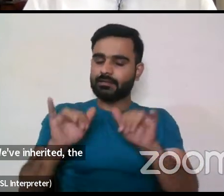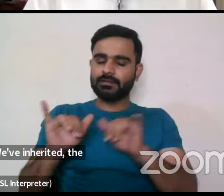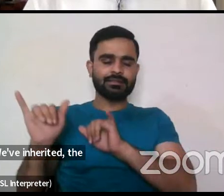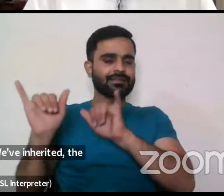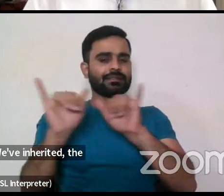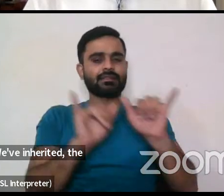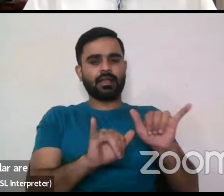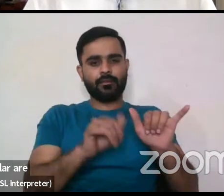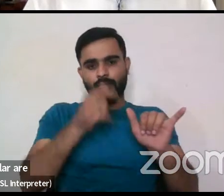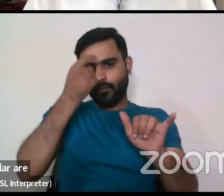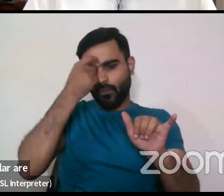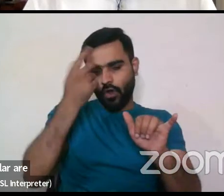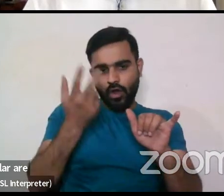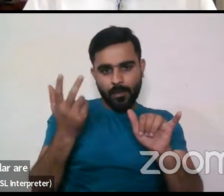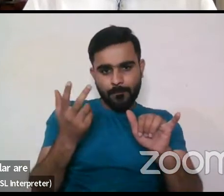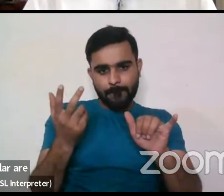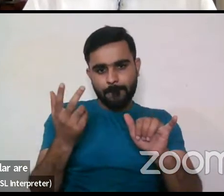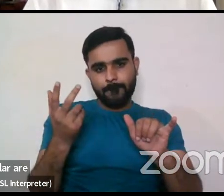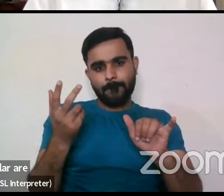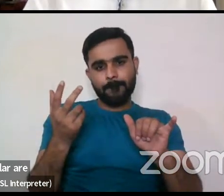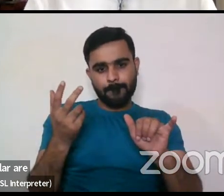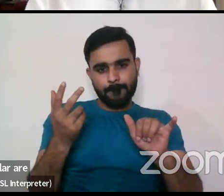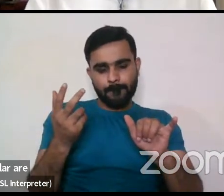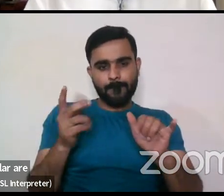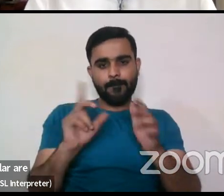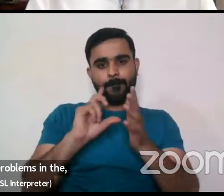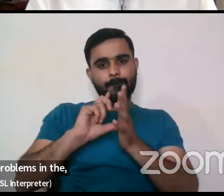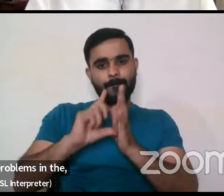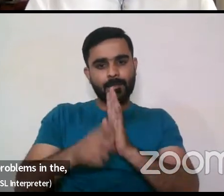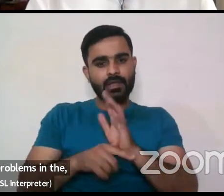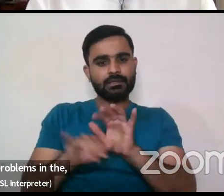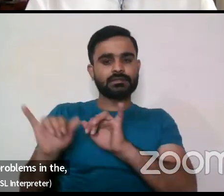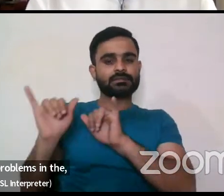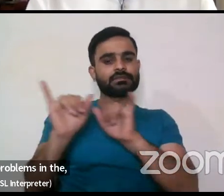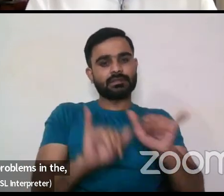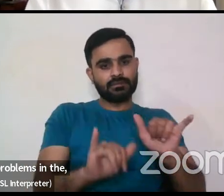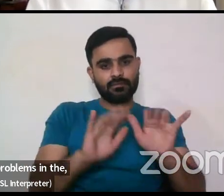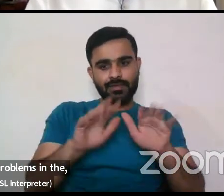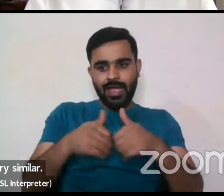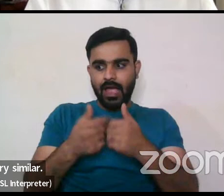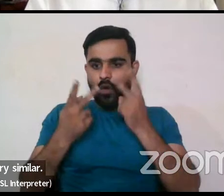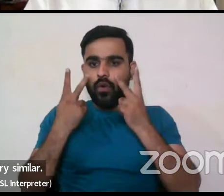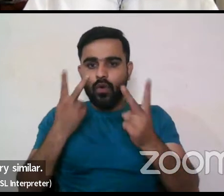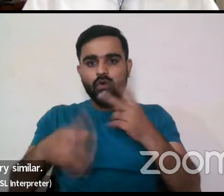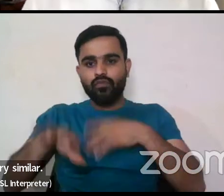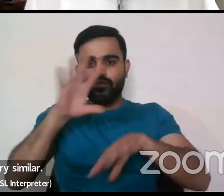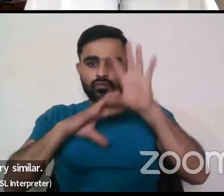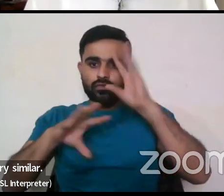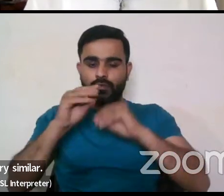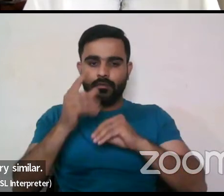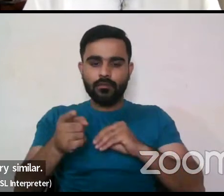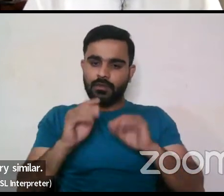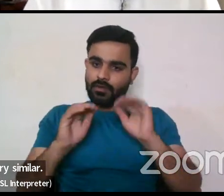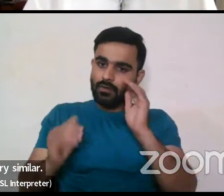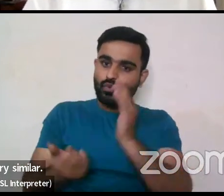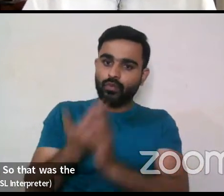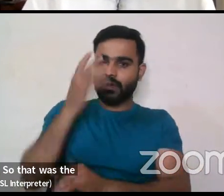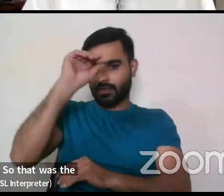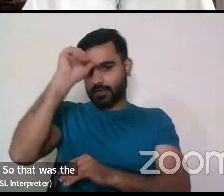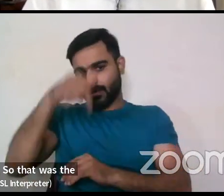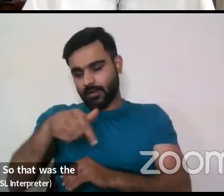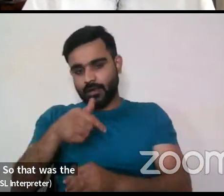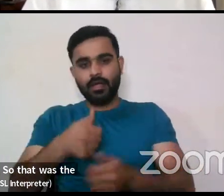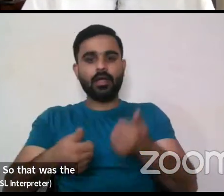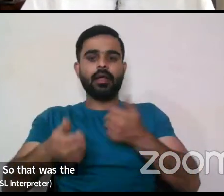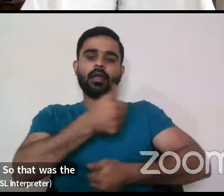Our problems in the, of delay are very, very similar. So how can we learn from each other? So that was the initial idea, that you do